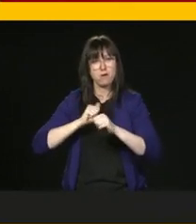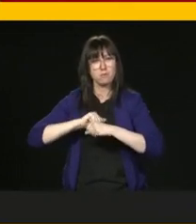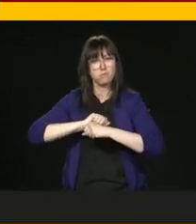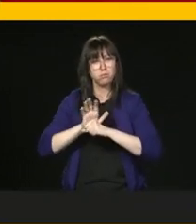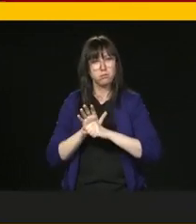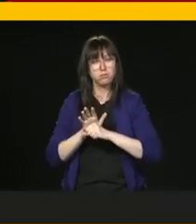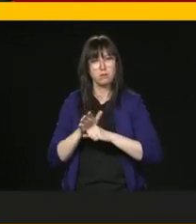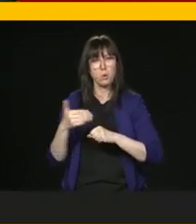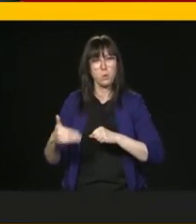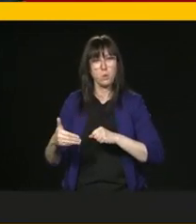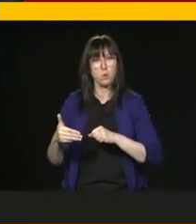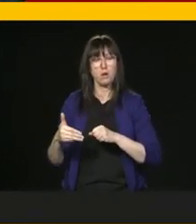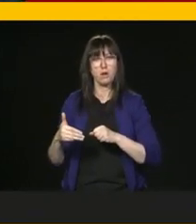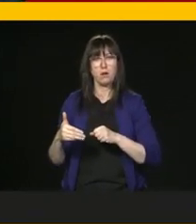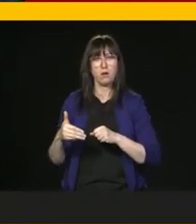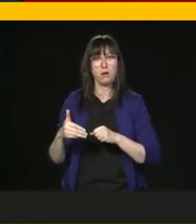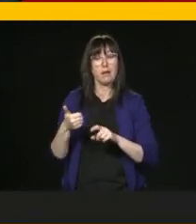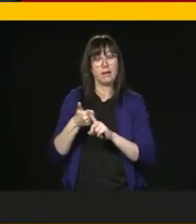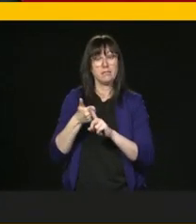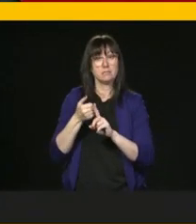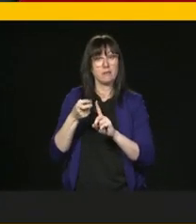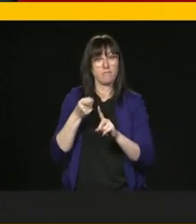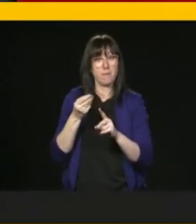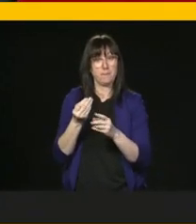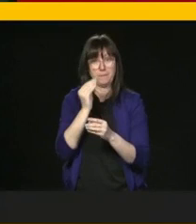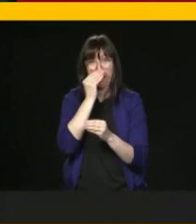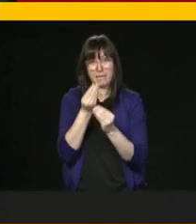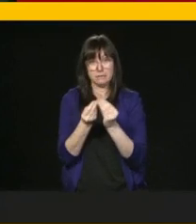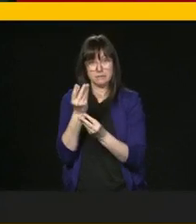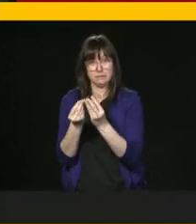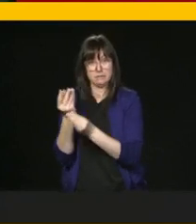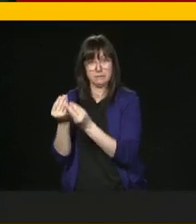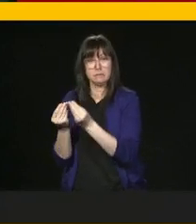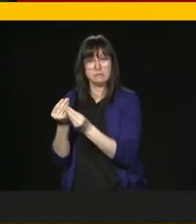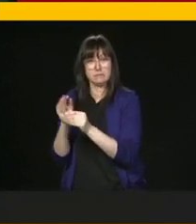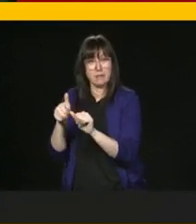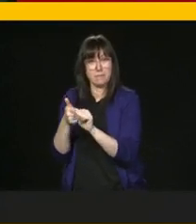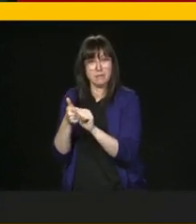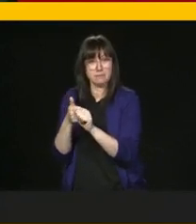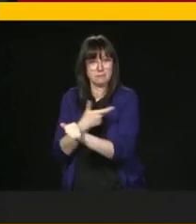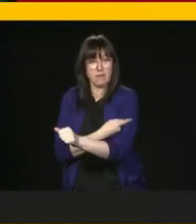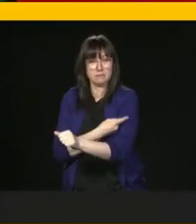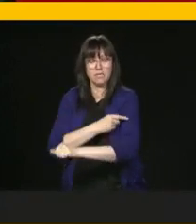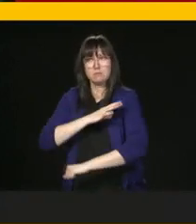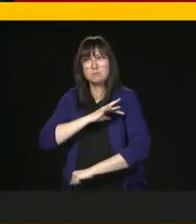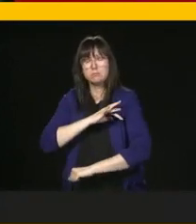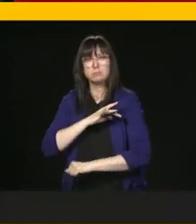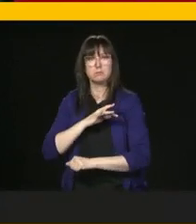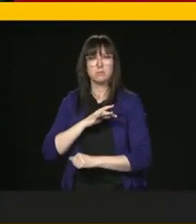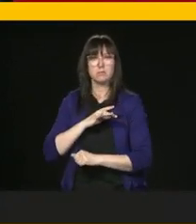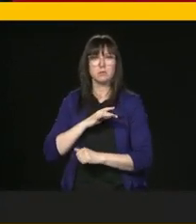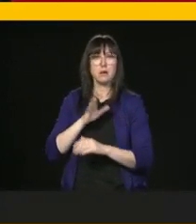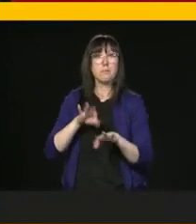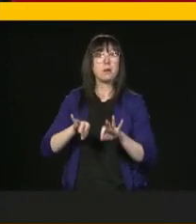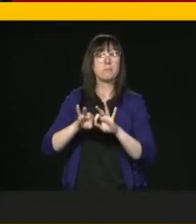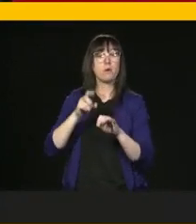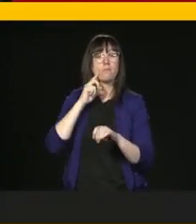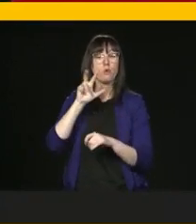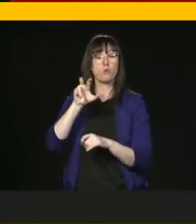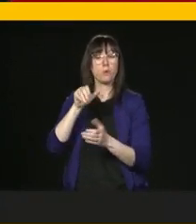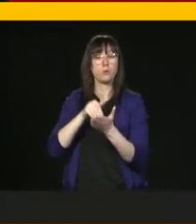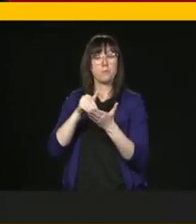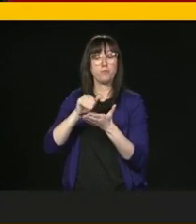plant-based vaccine. What is important is that out of the $300 million available